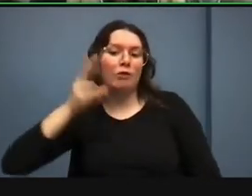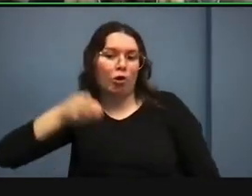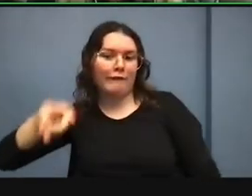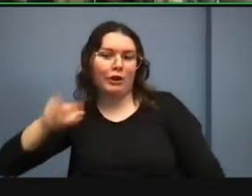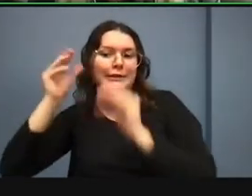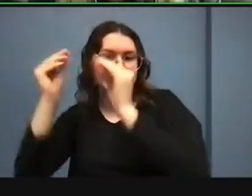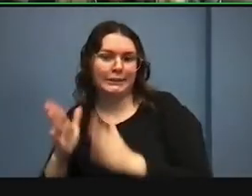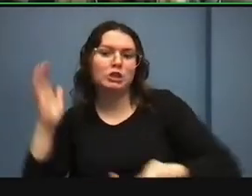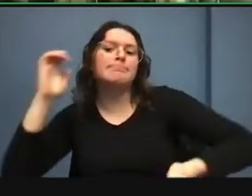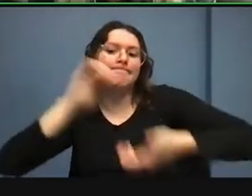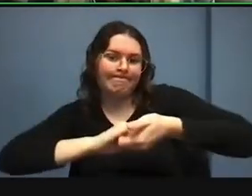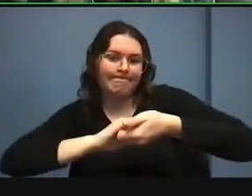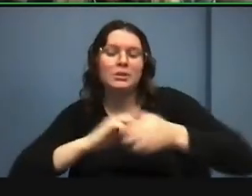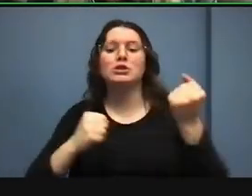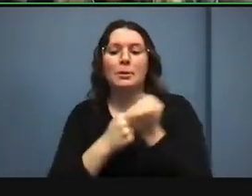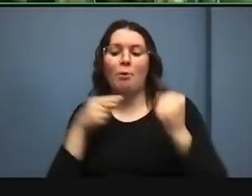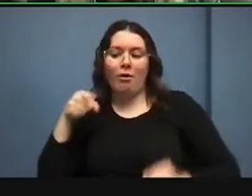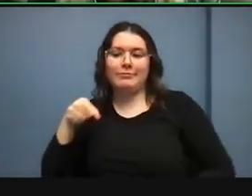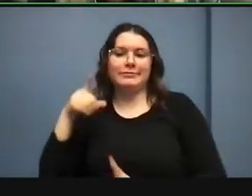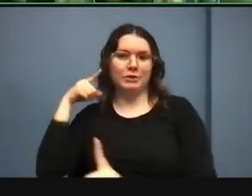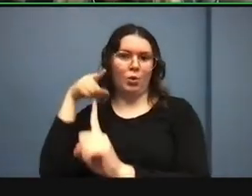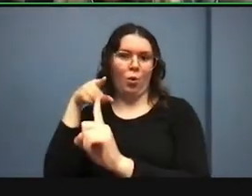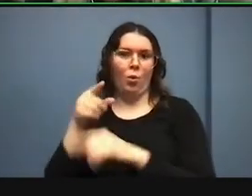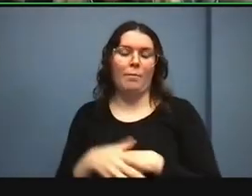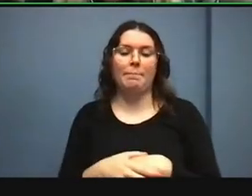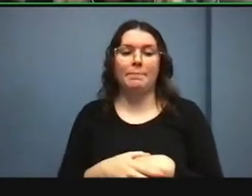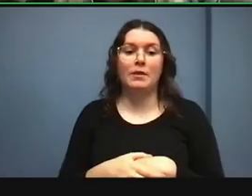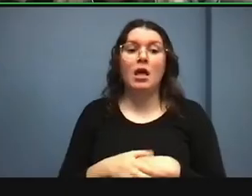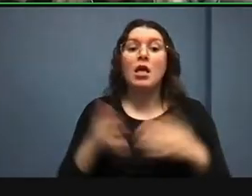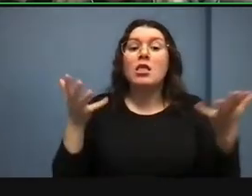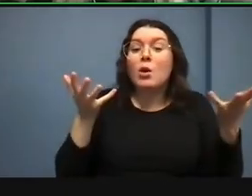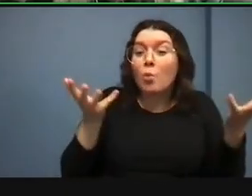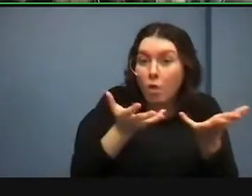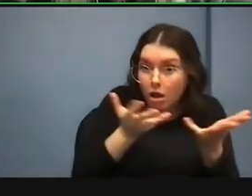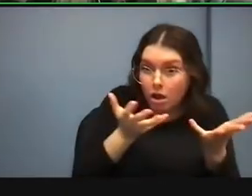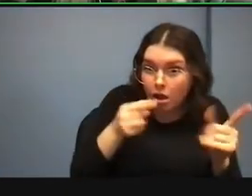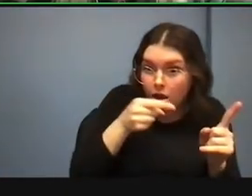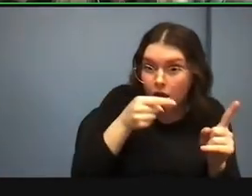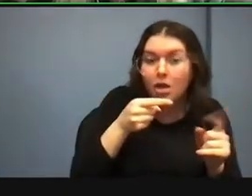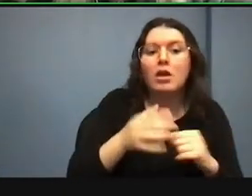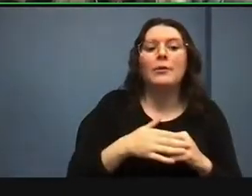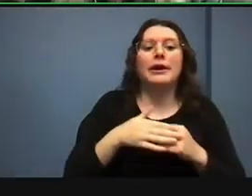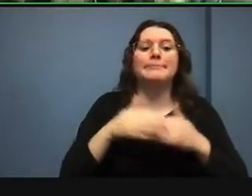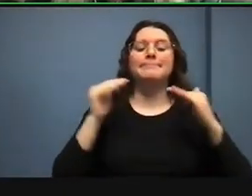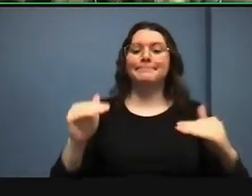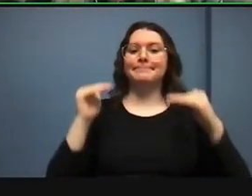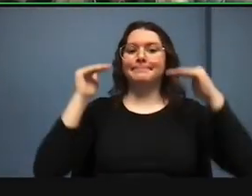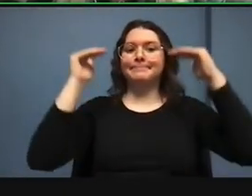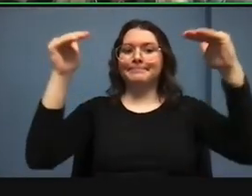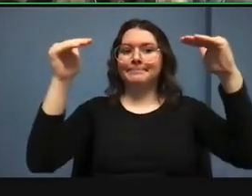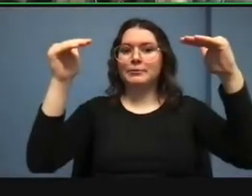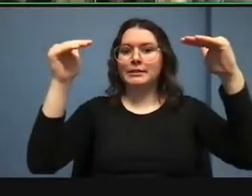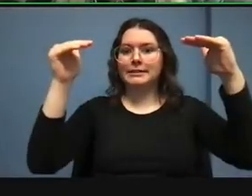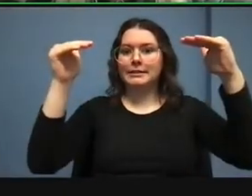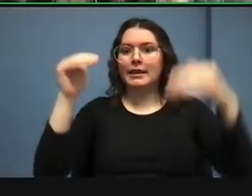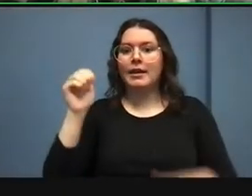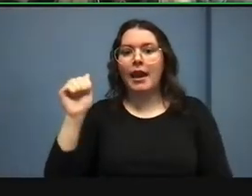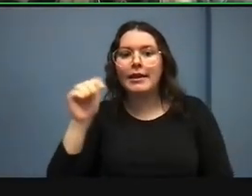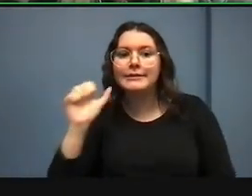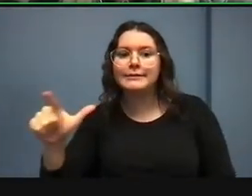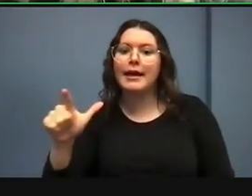teacher to support this goal. The what, we're increasing a skill. We're working on